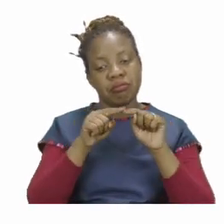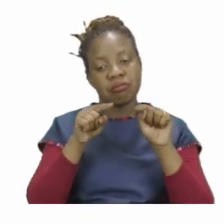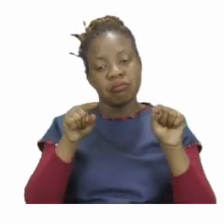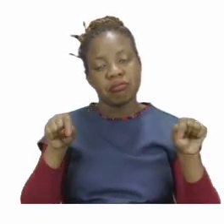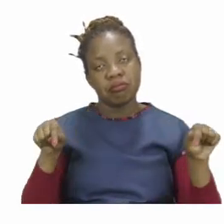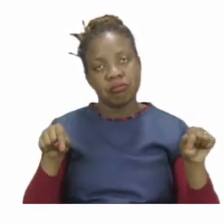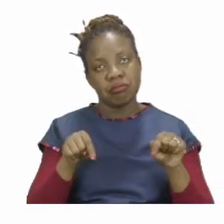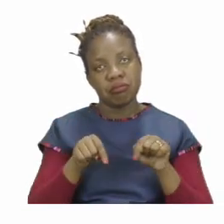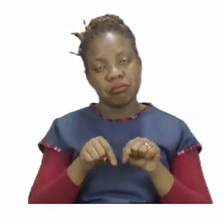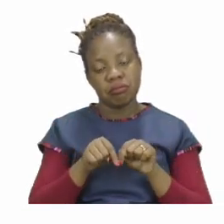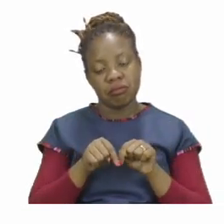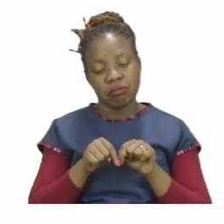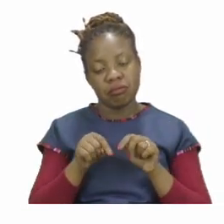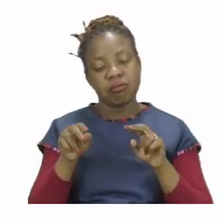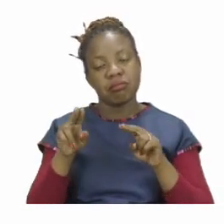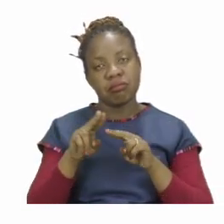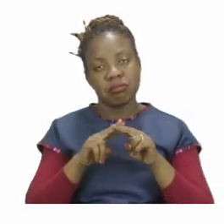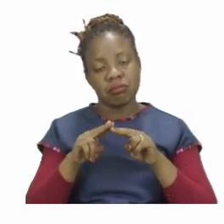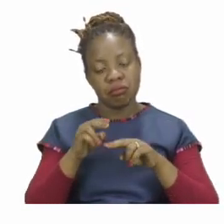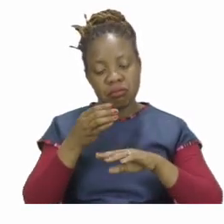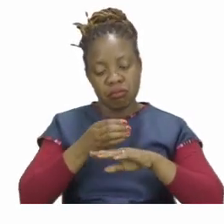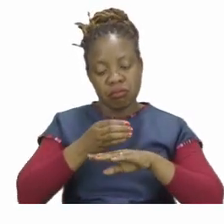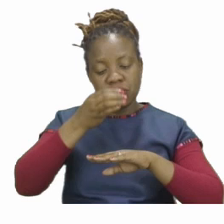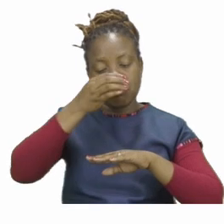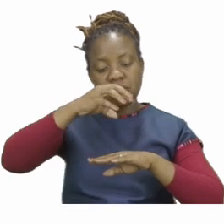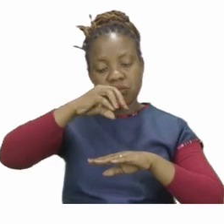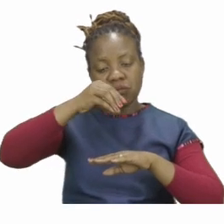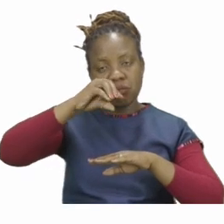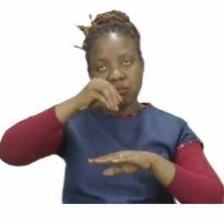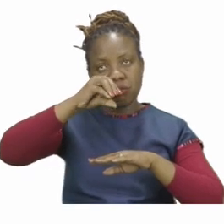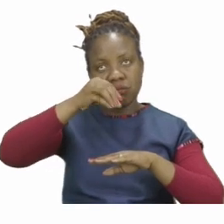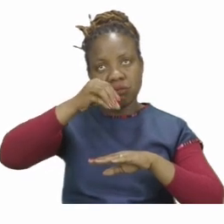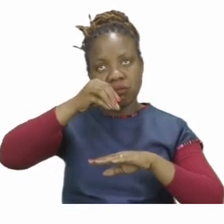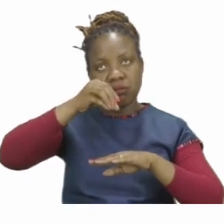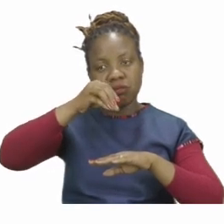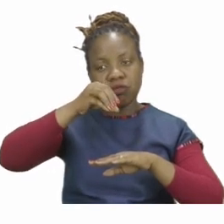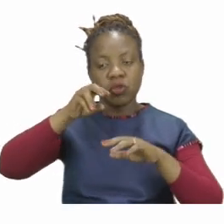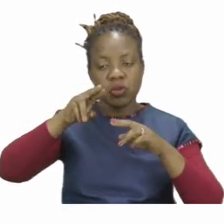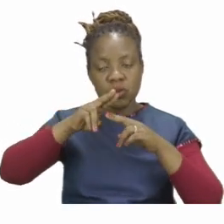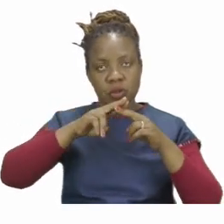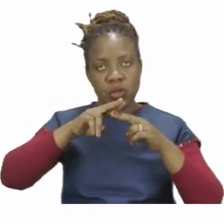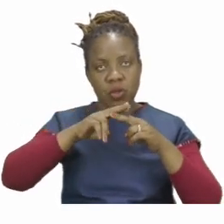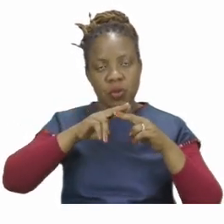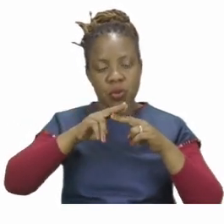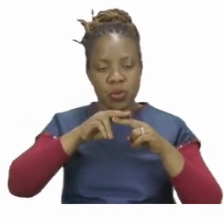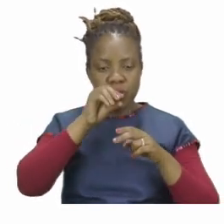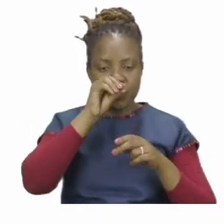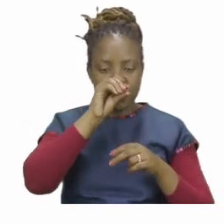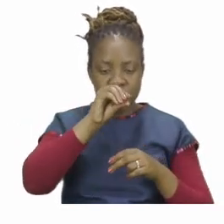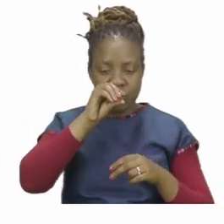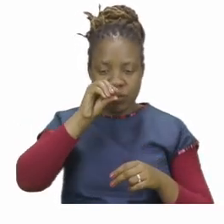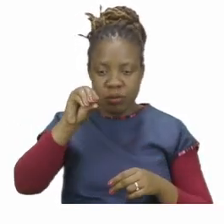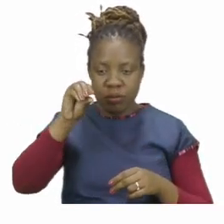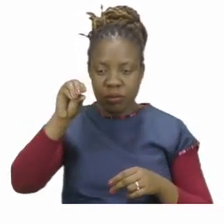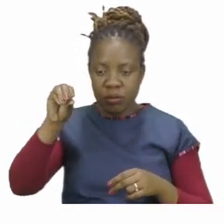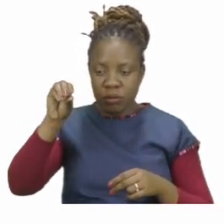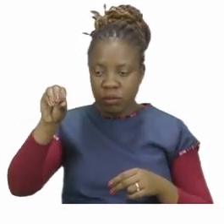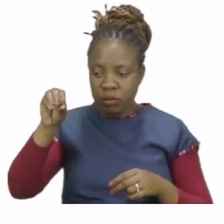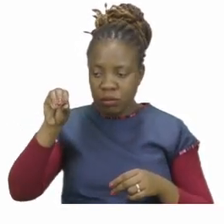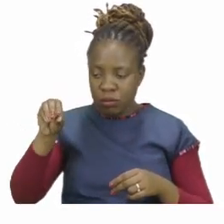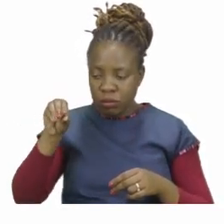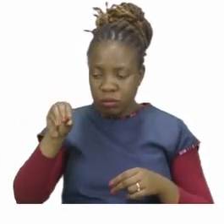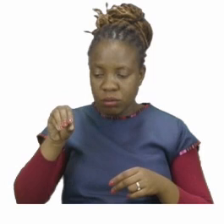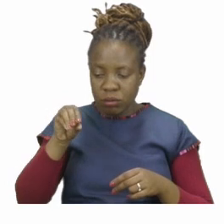area of the following shape. Now you see it's a big rectangle. So you can find